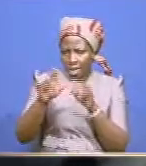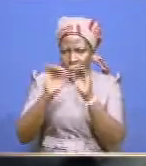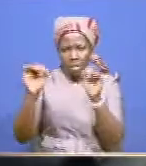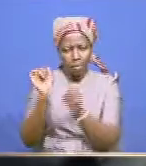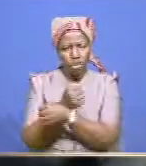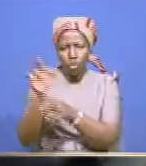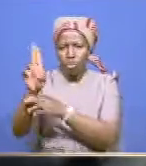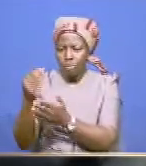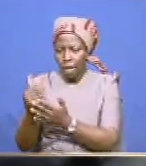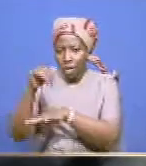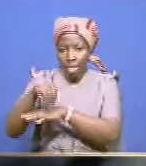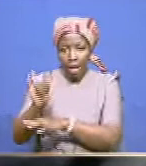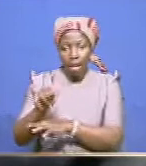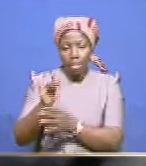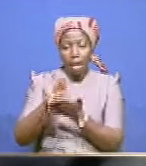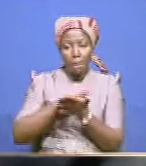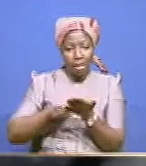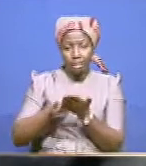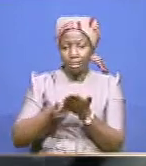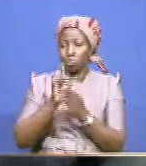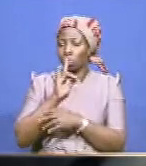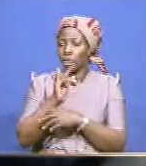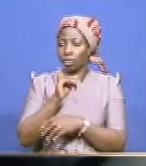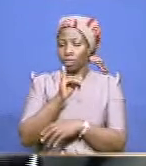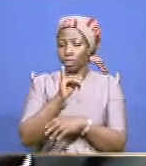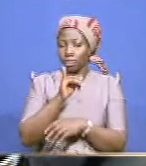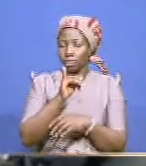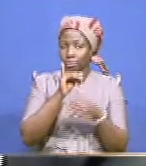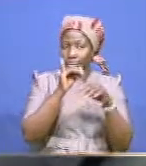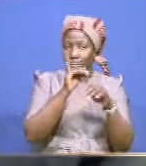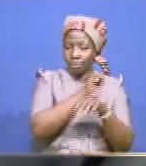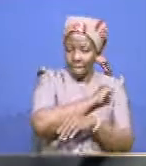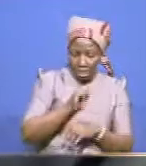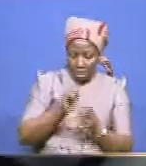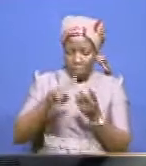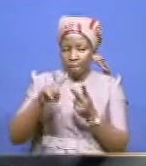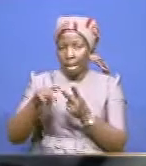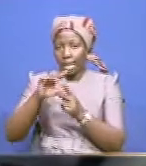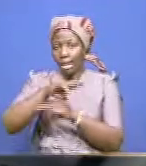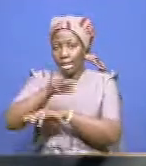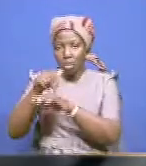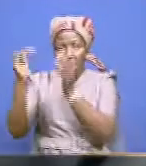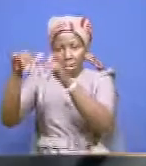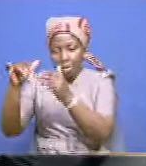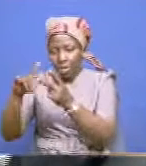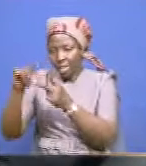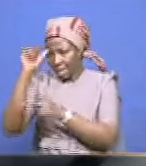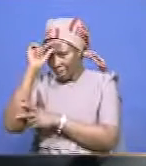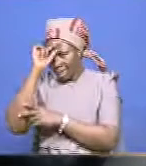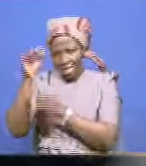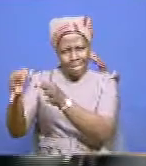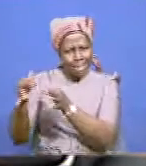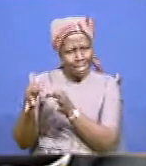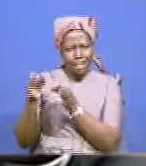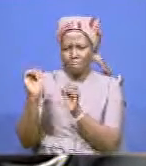on that basis. And therefore, the institution of Senate and that of National Assembly and that of Executive and Treasury could not have led this country